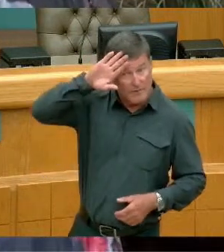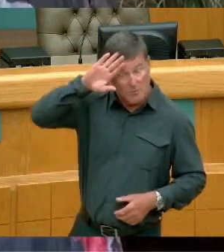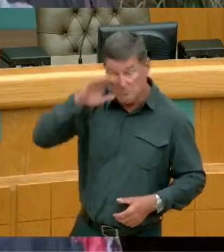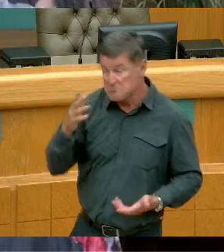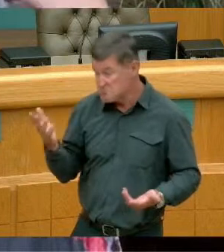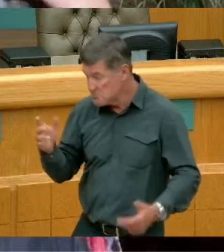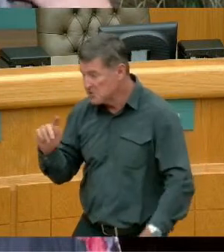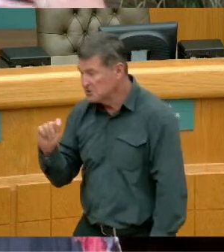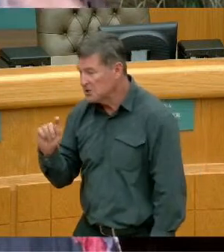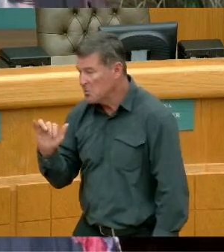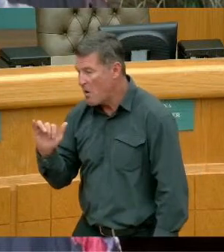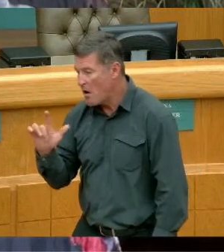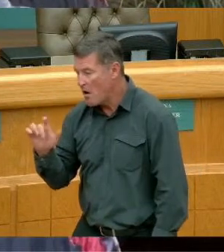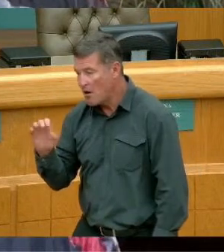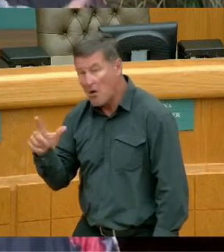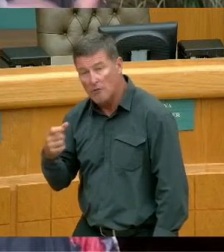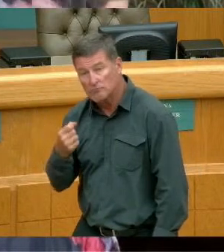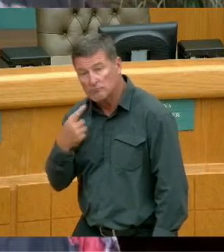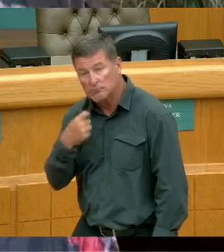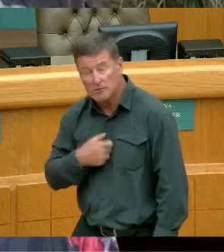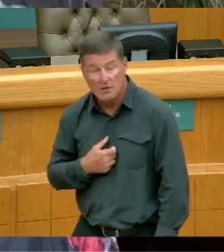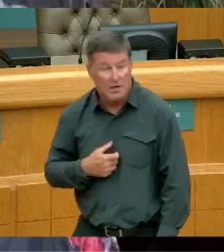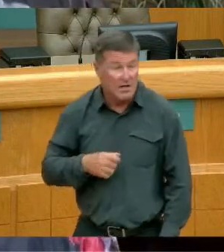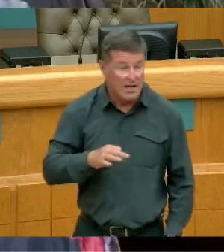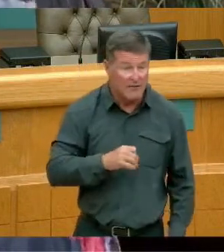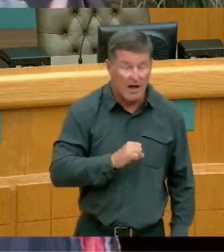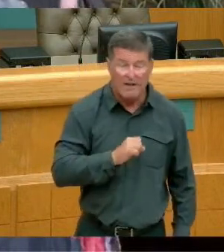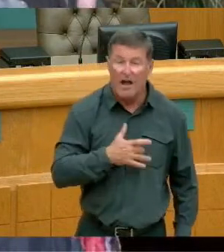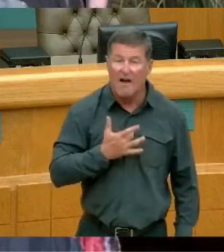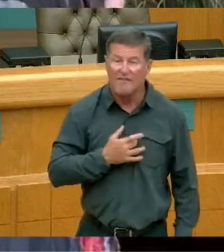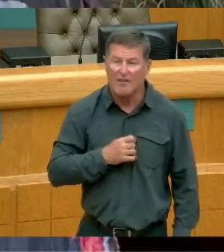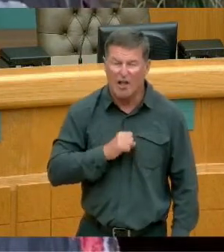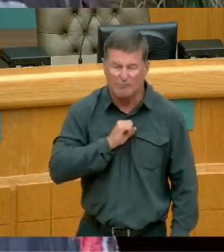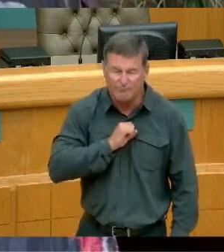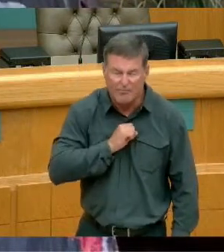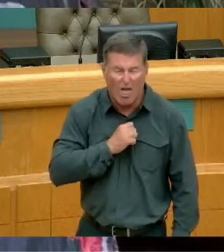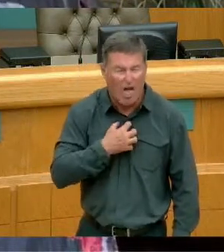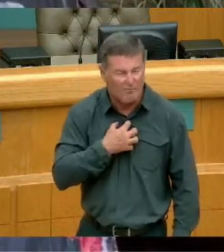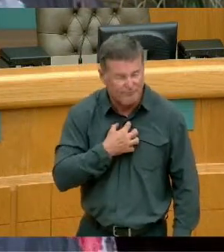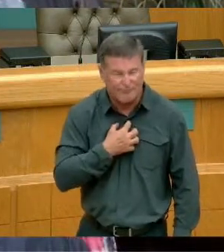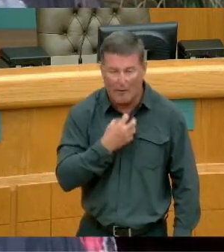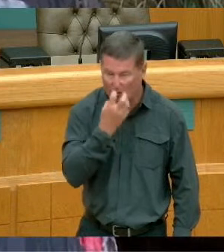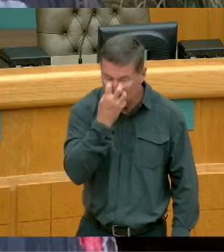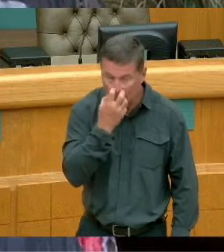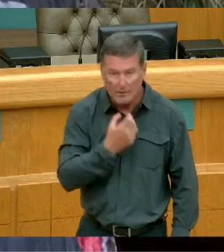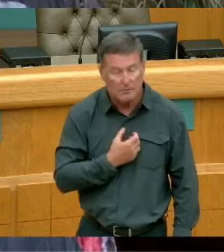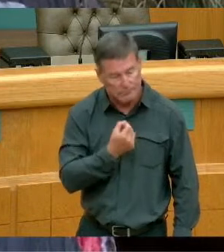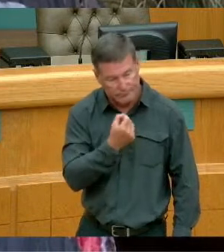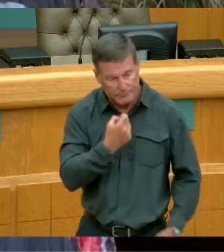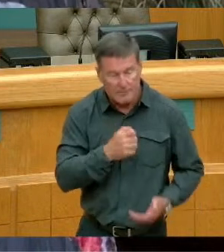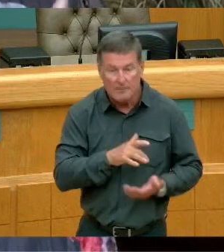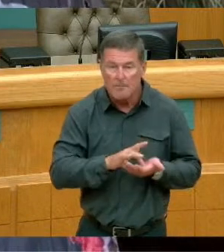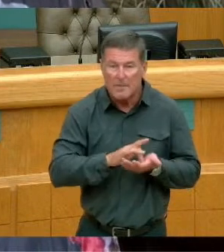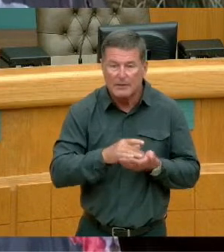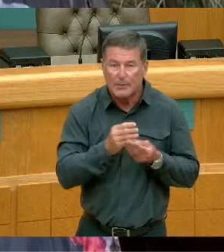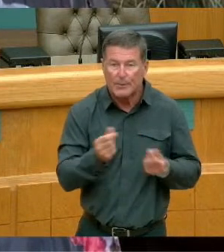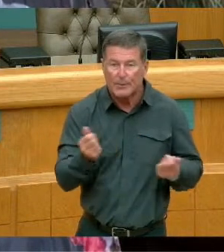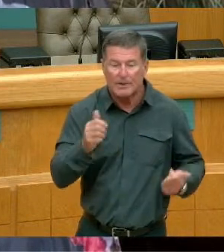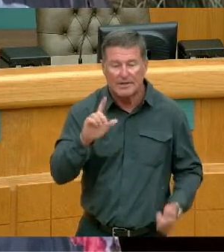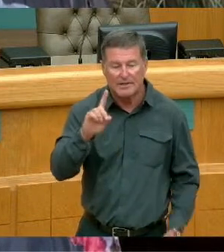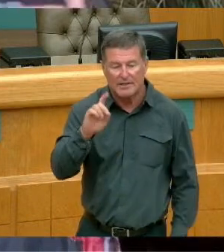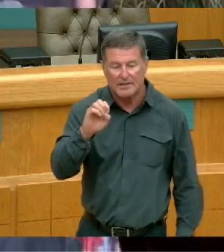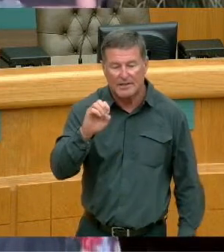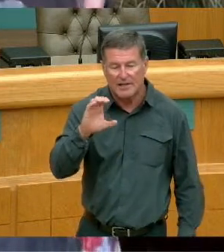Tylenol. So I have congestion, I may take a decongestion. So you do those types of things. What I did want to mention, and I'm